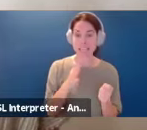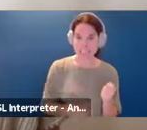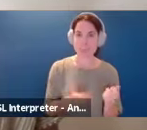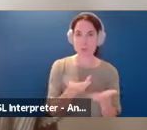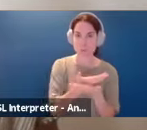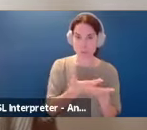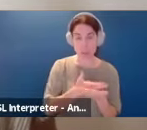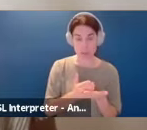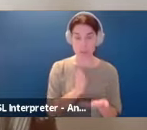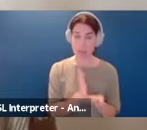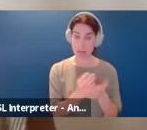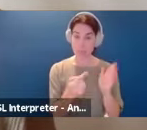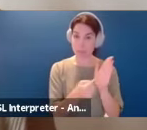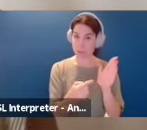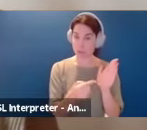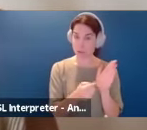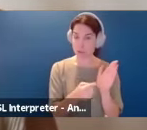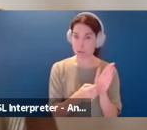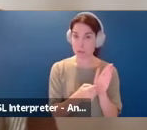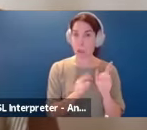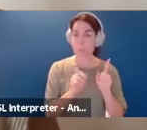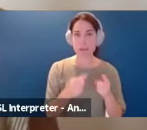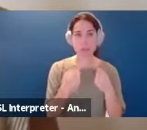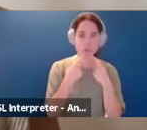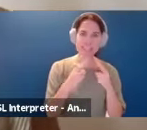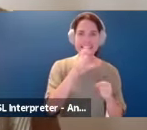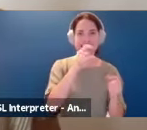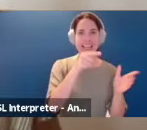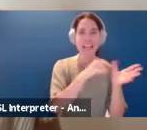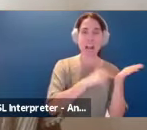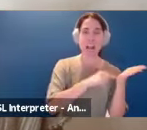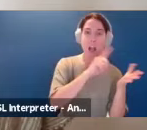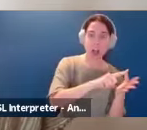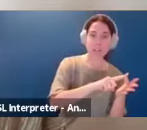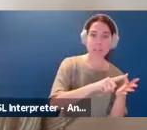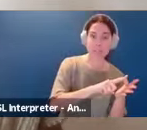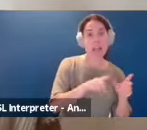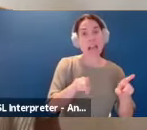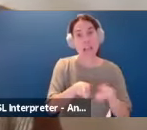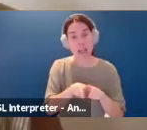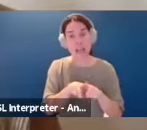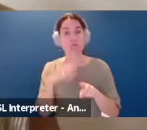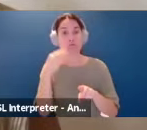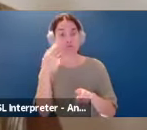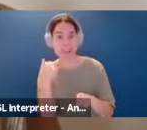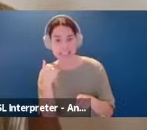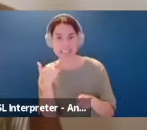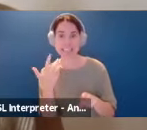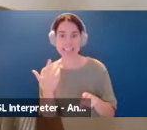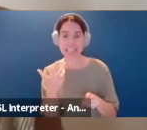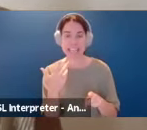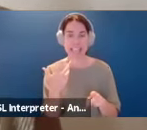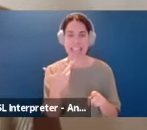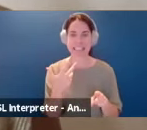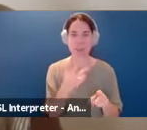enough to state that caste like race is a notion of mind he also spent his whole